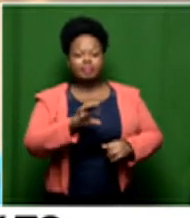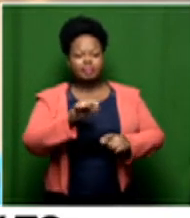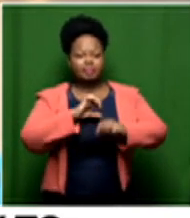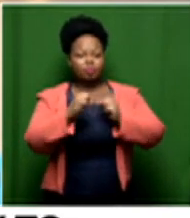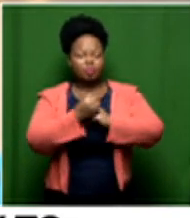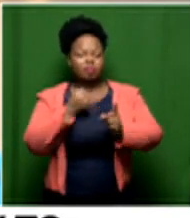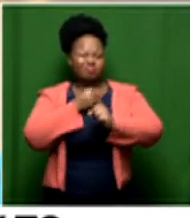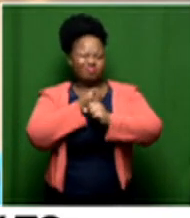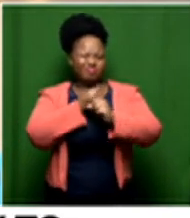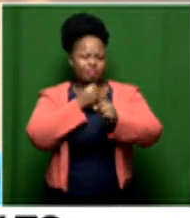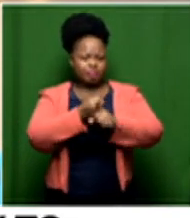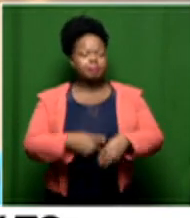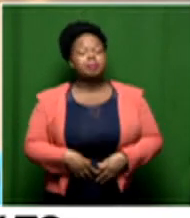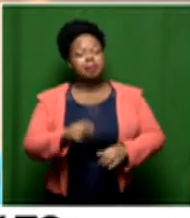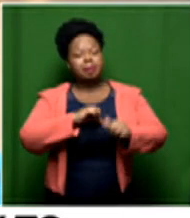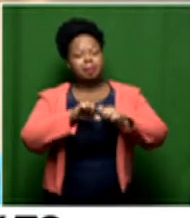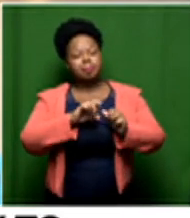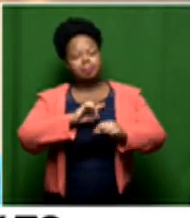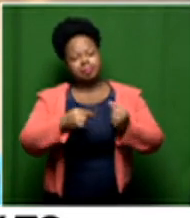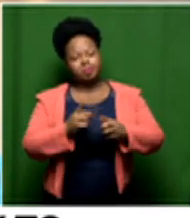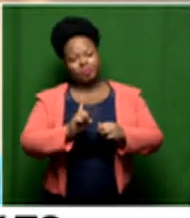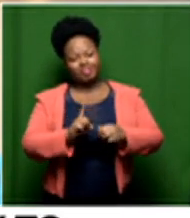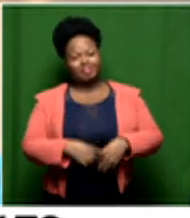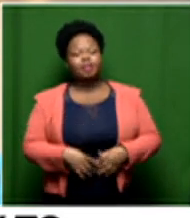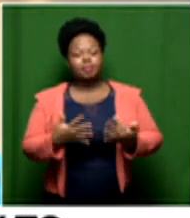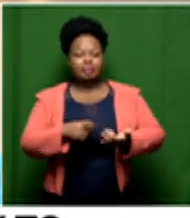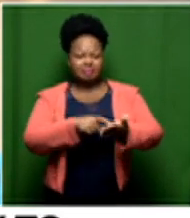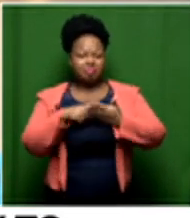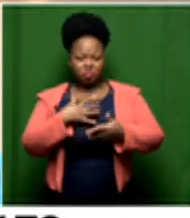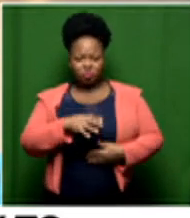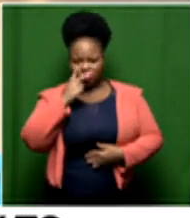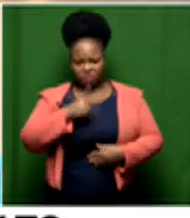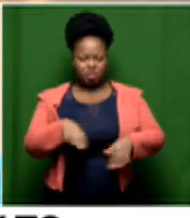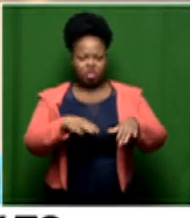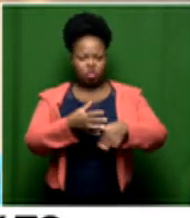justice activist, talking to us about civil society demanding to see an